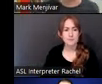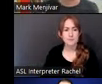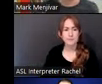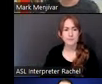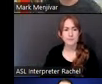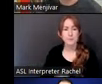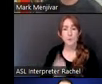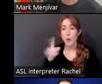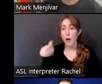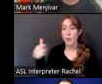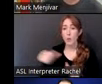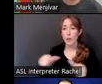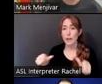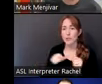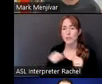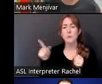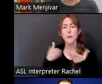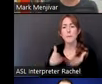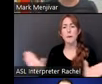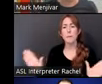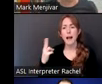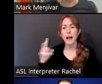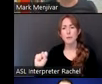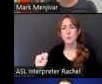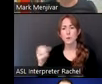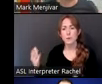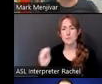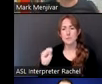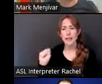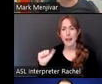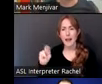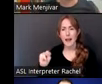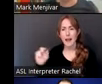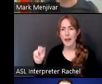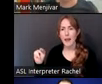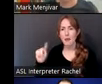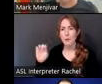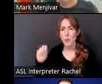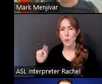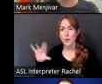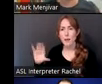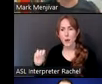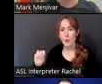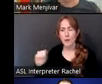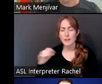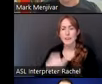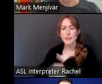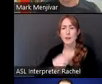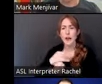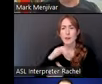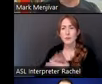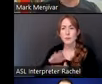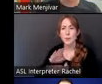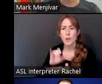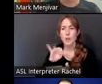a public high school here in San Antonio. And it was called the, the high school was the international school, the Americas, not the training